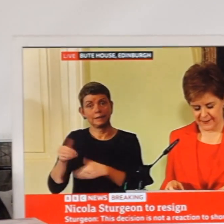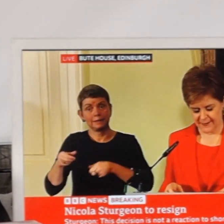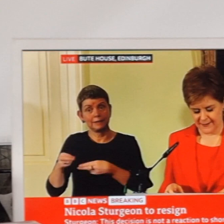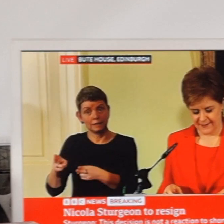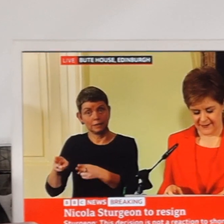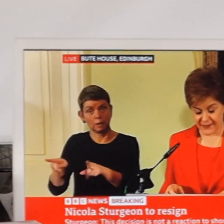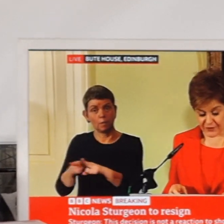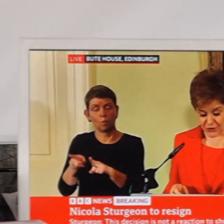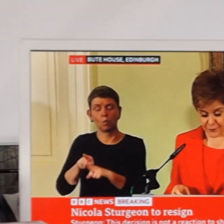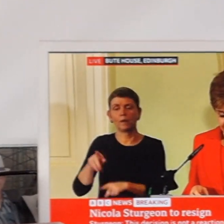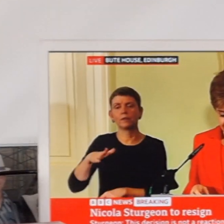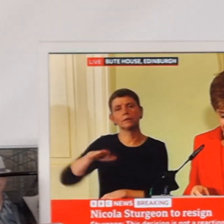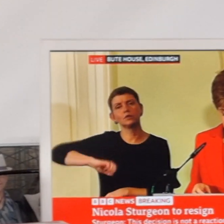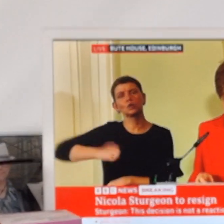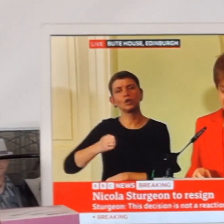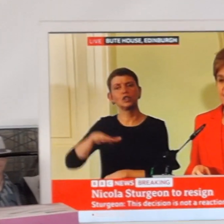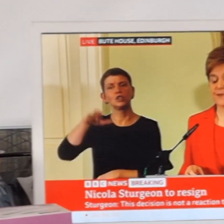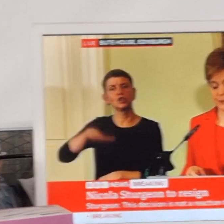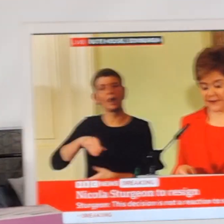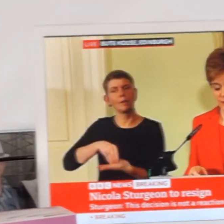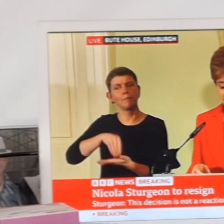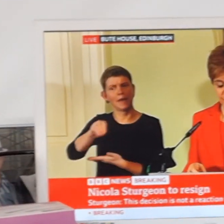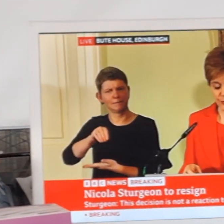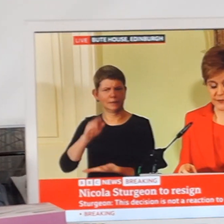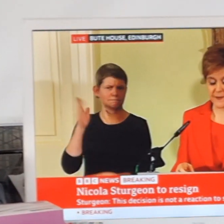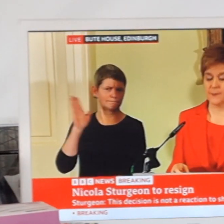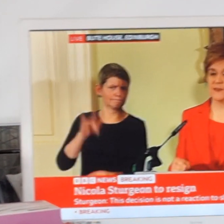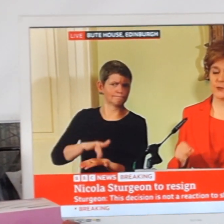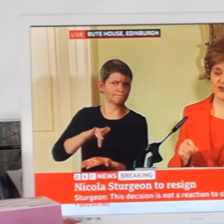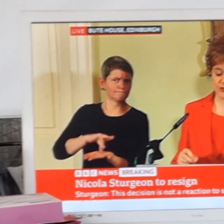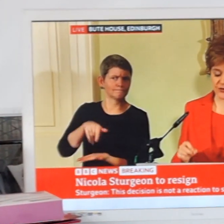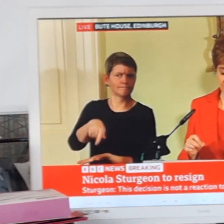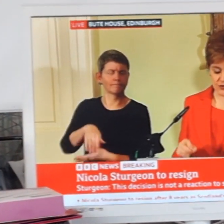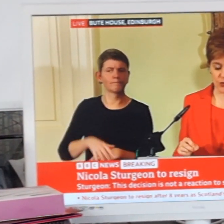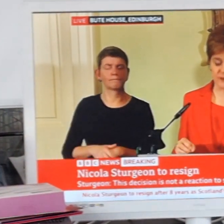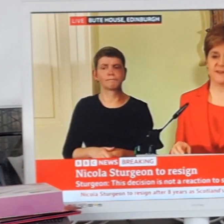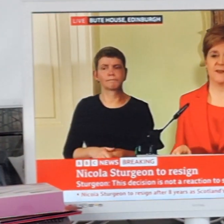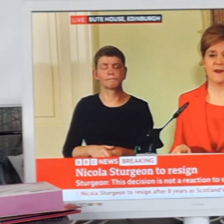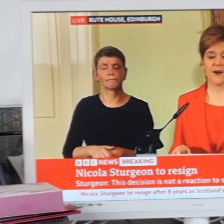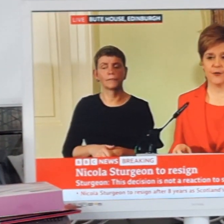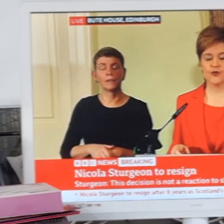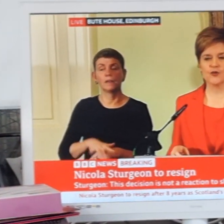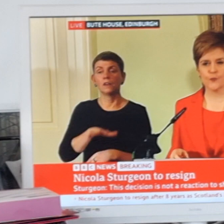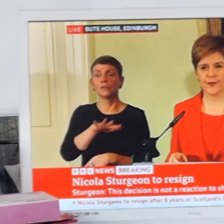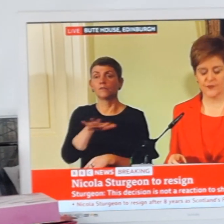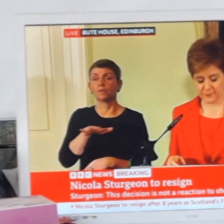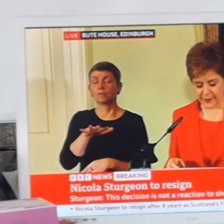heart. As the Institute for Fiscal Studies confirmed last week, the poorest families with children in Scotland